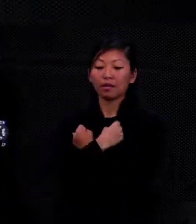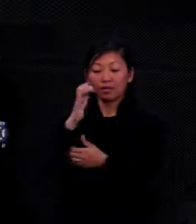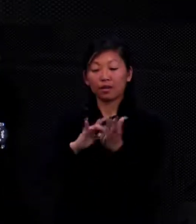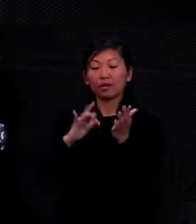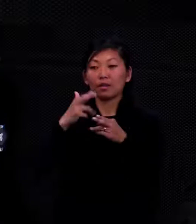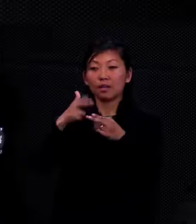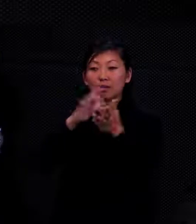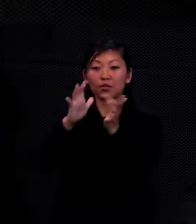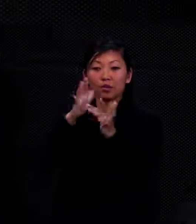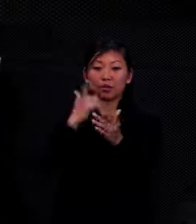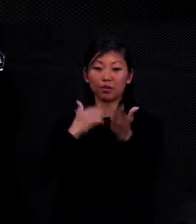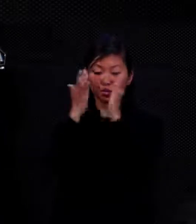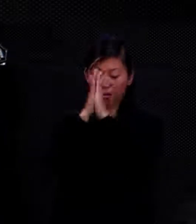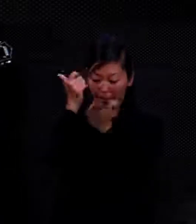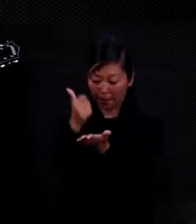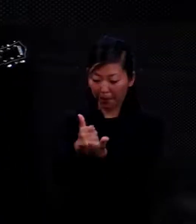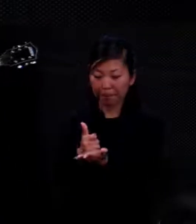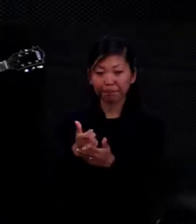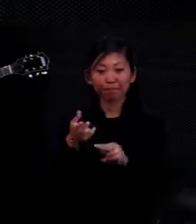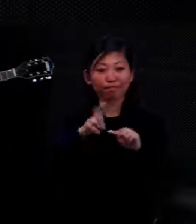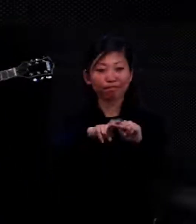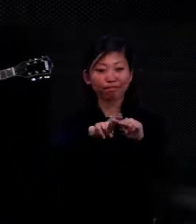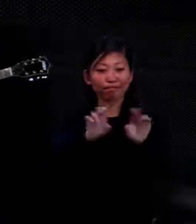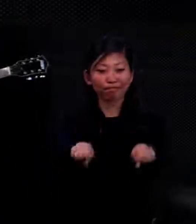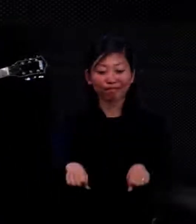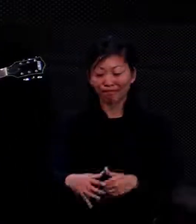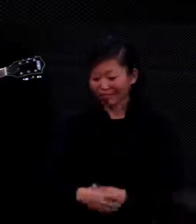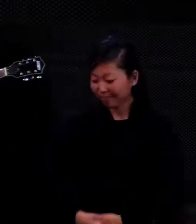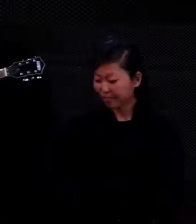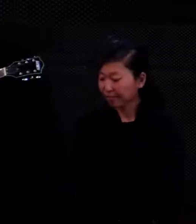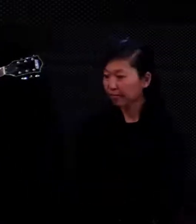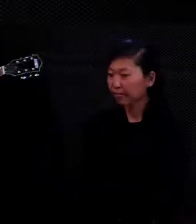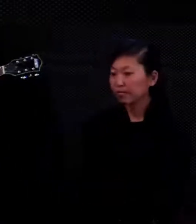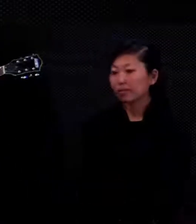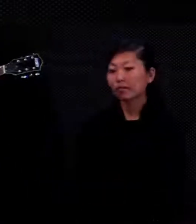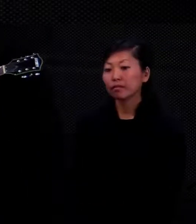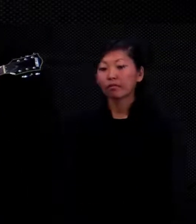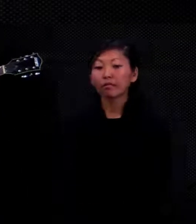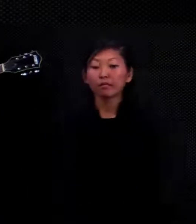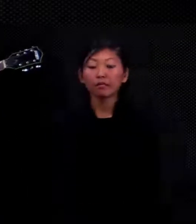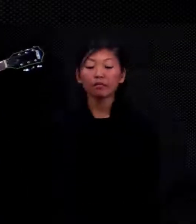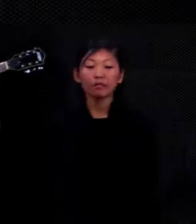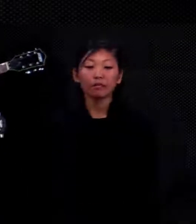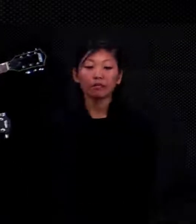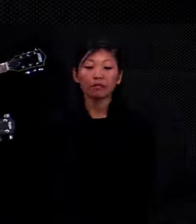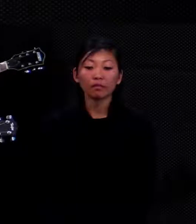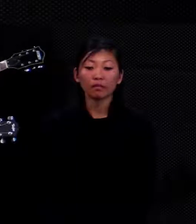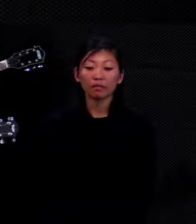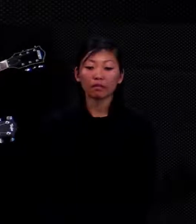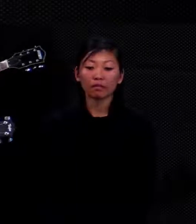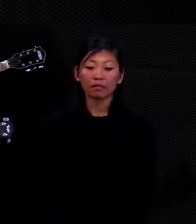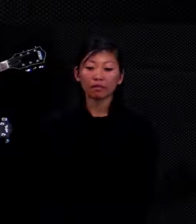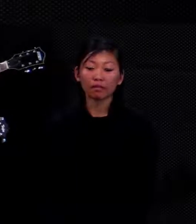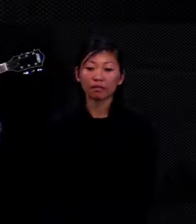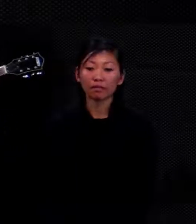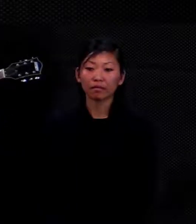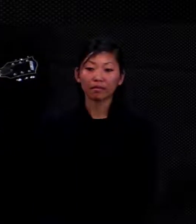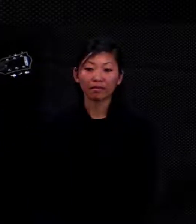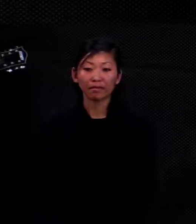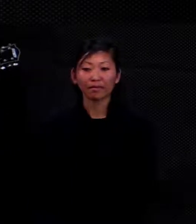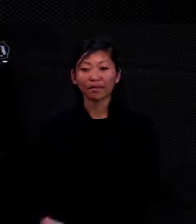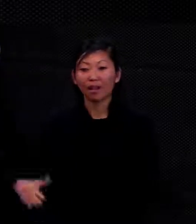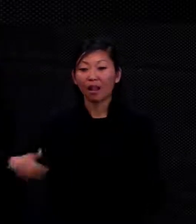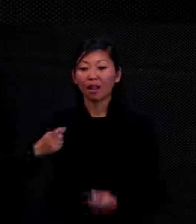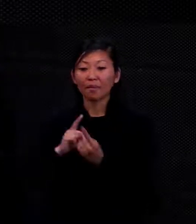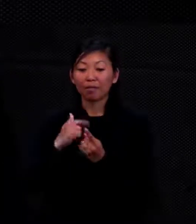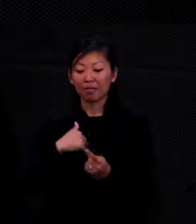pray. Amen. You can take a seat. If you haven't met me before, that's okay. I'm relatively new here now, but